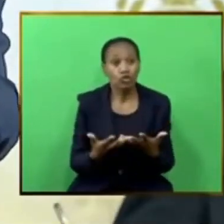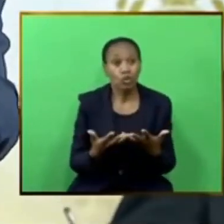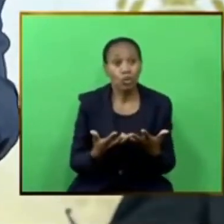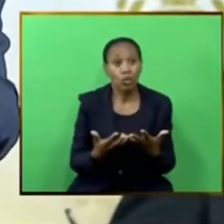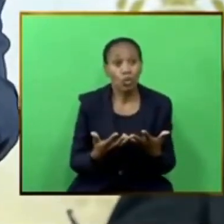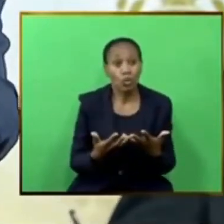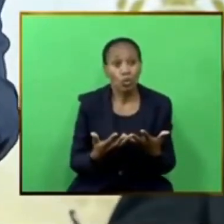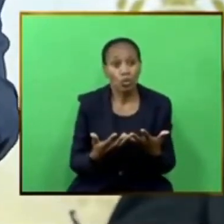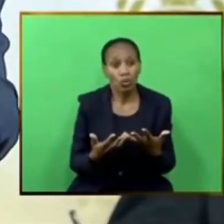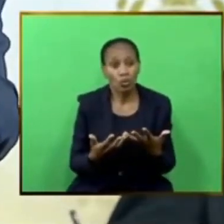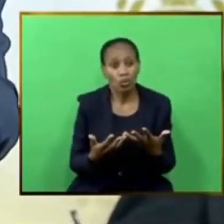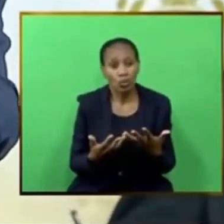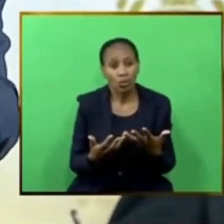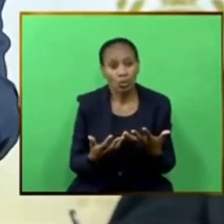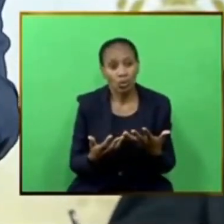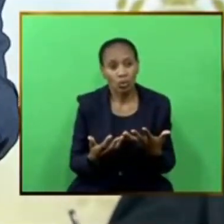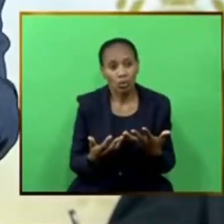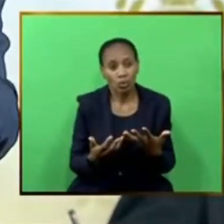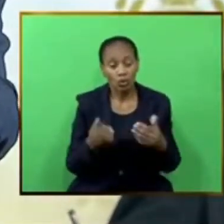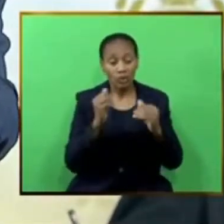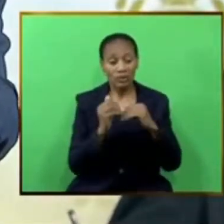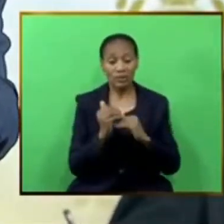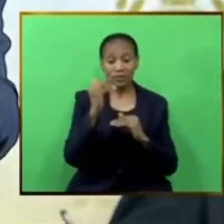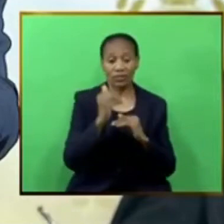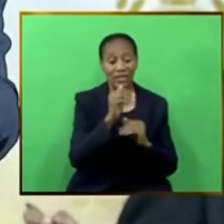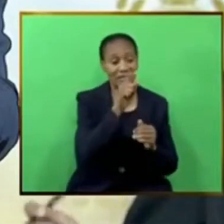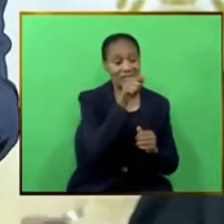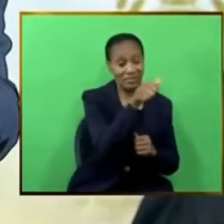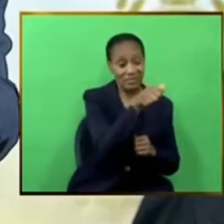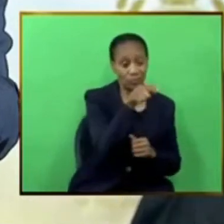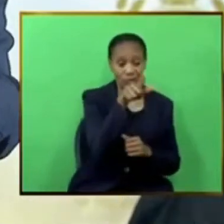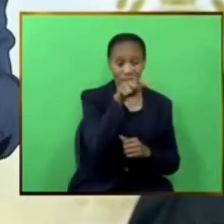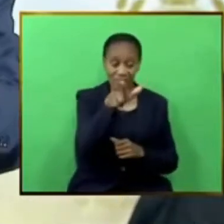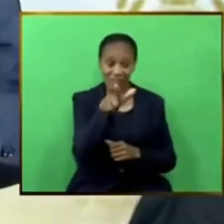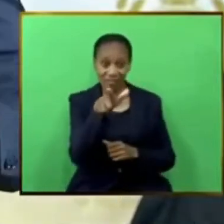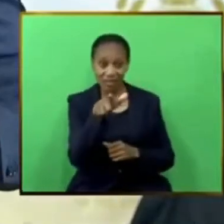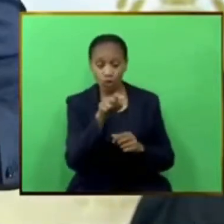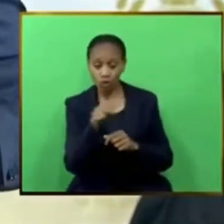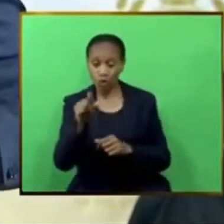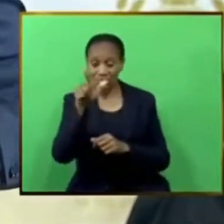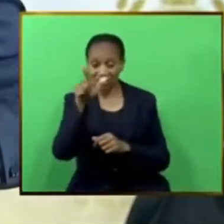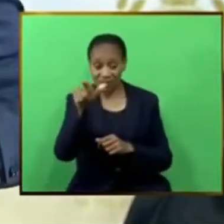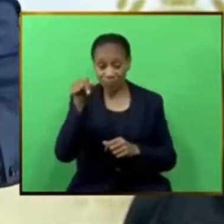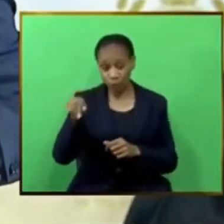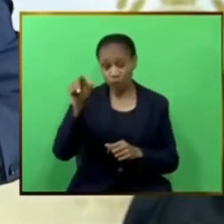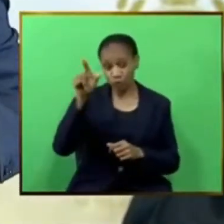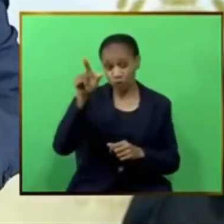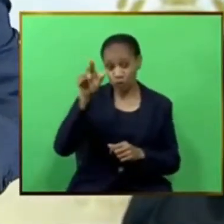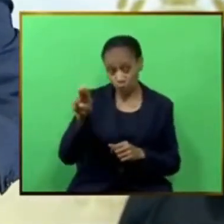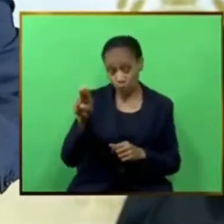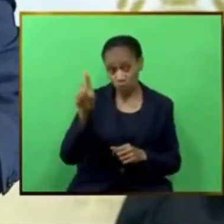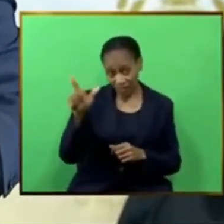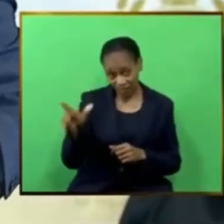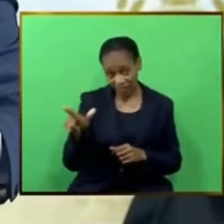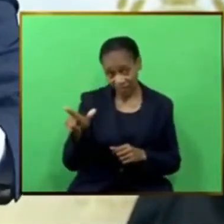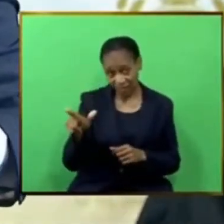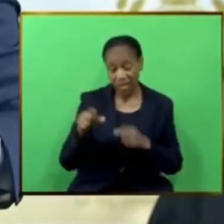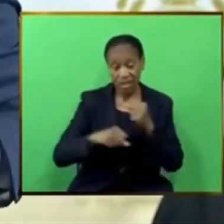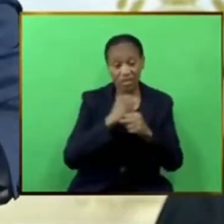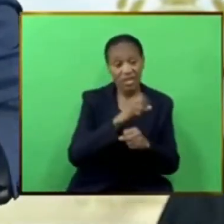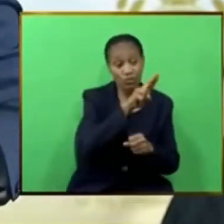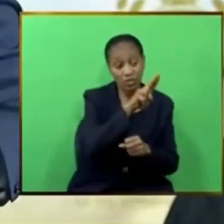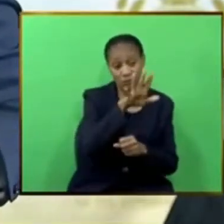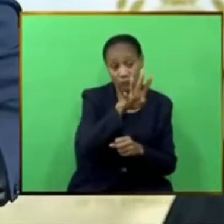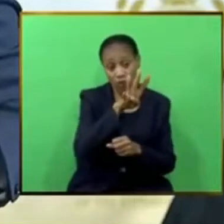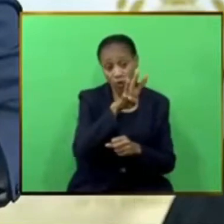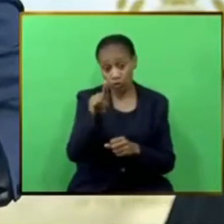duties above inflation increases of between 6.7 and 7.27% for 24-25